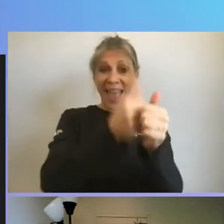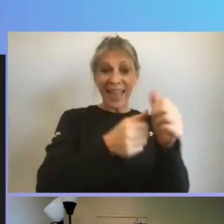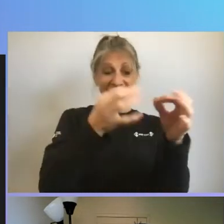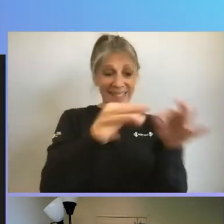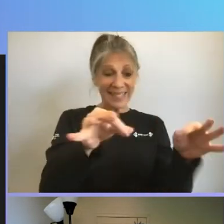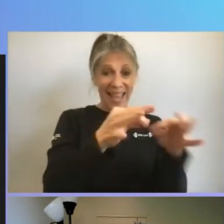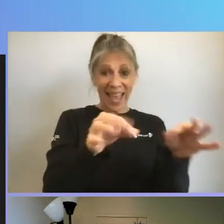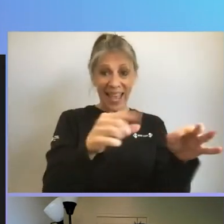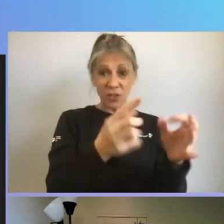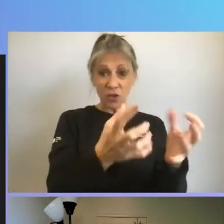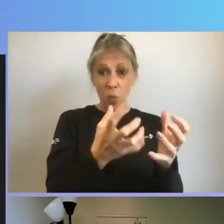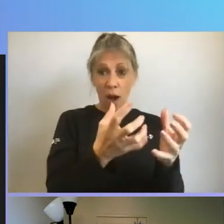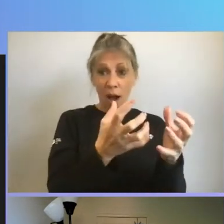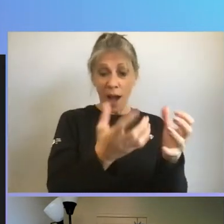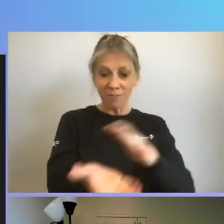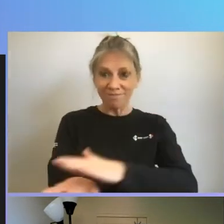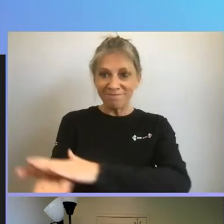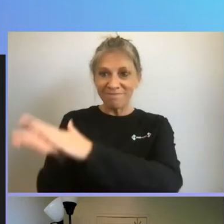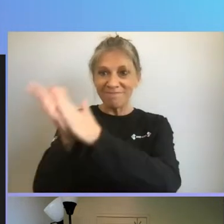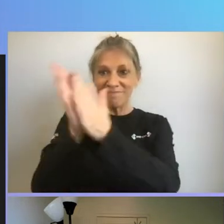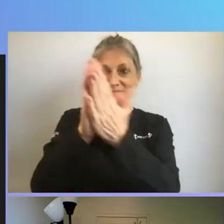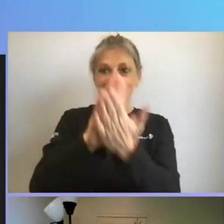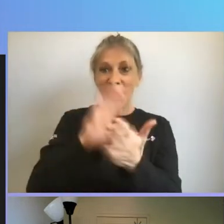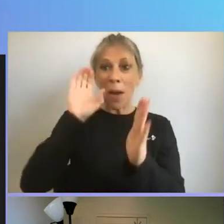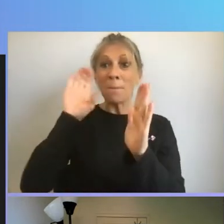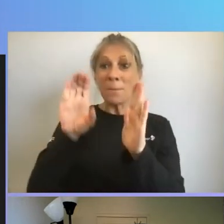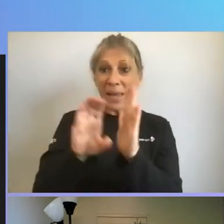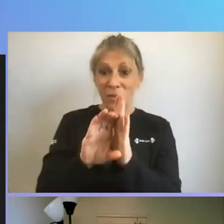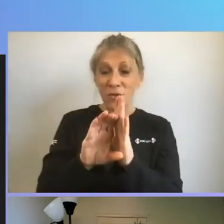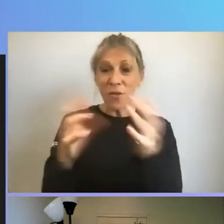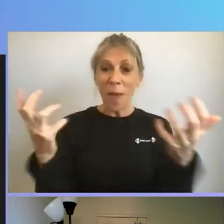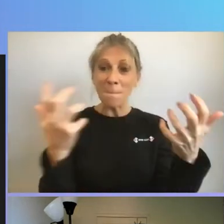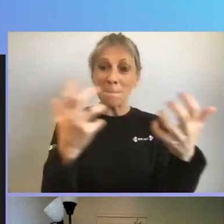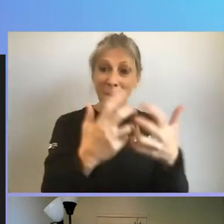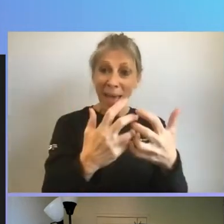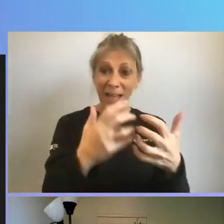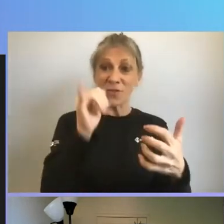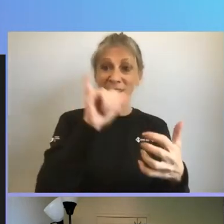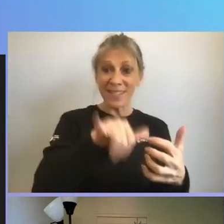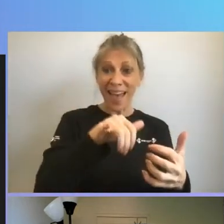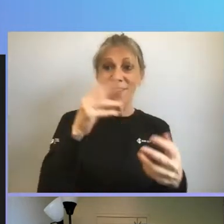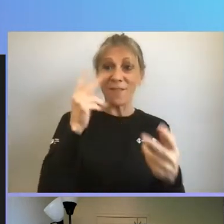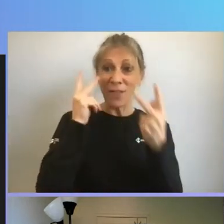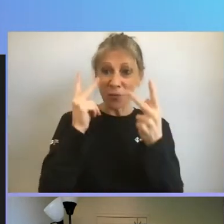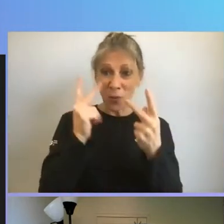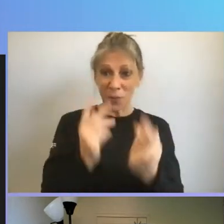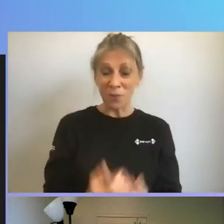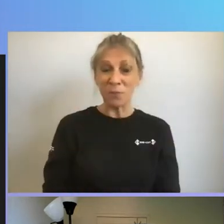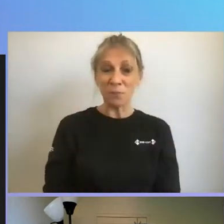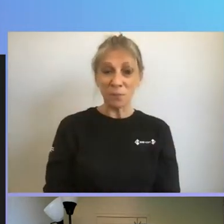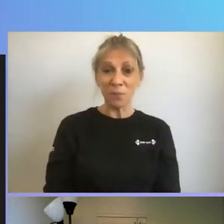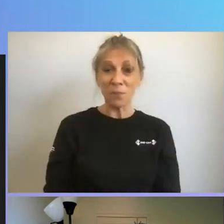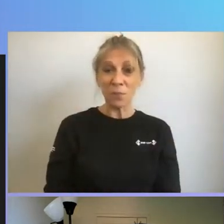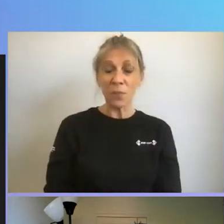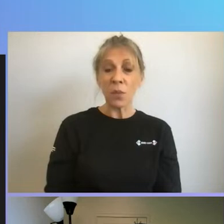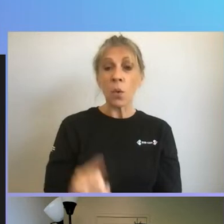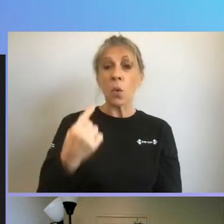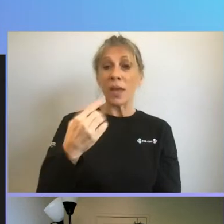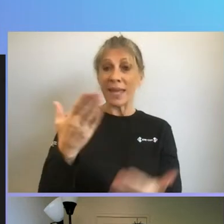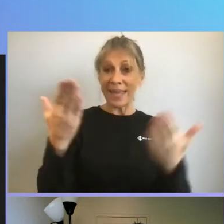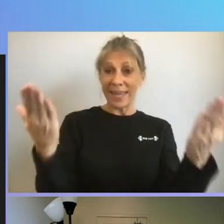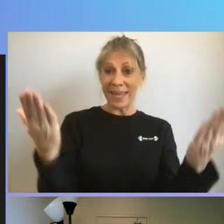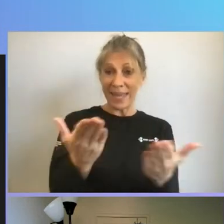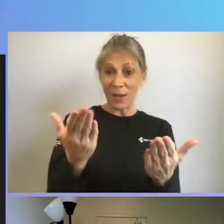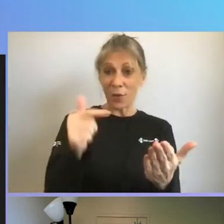want and turns it into an image that more or less matches that visual. We have here in